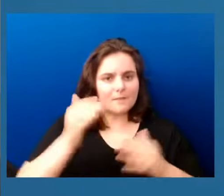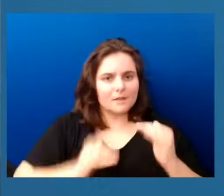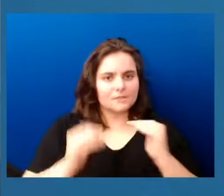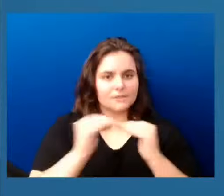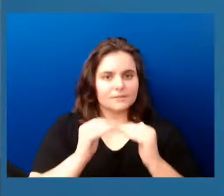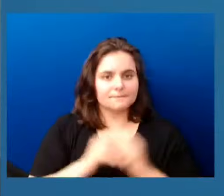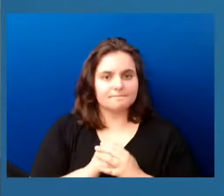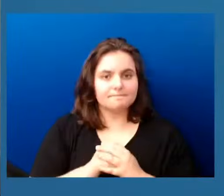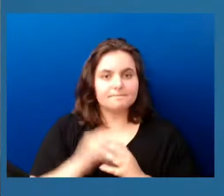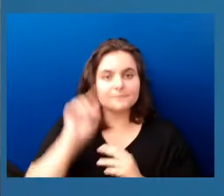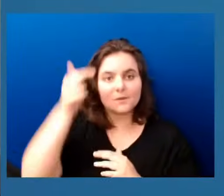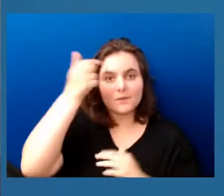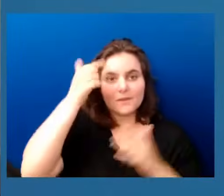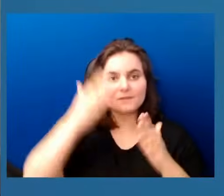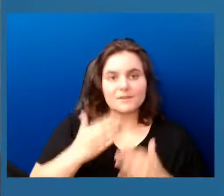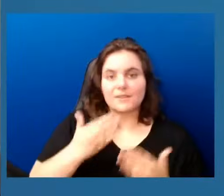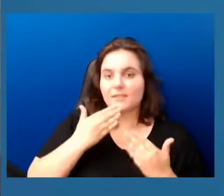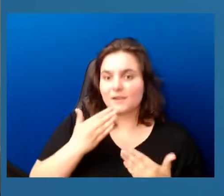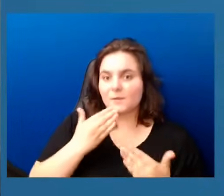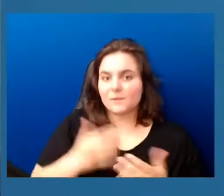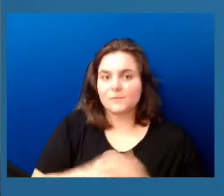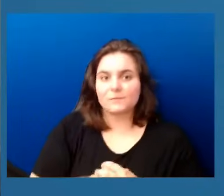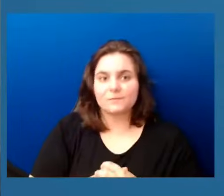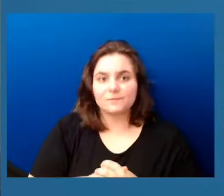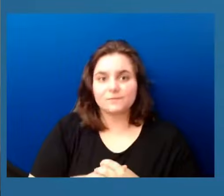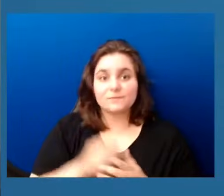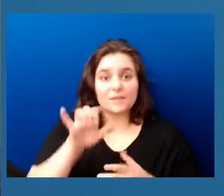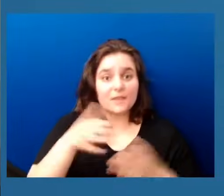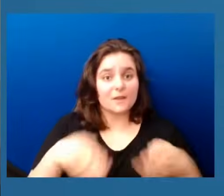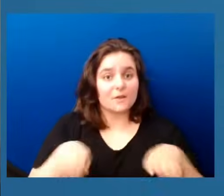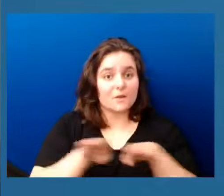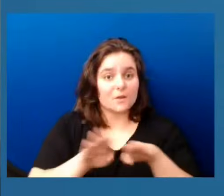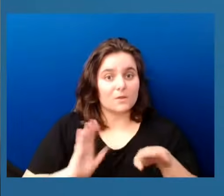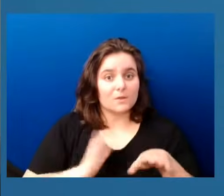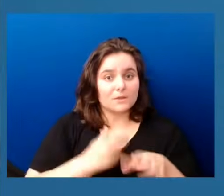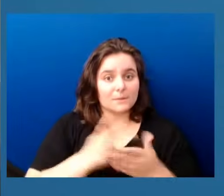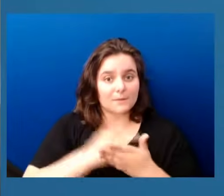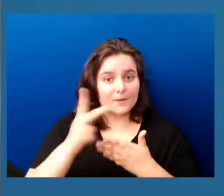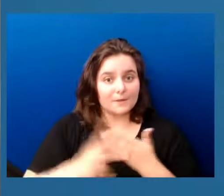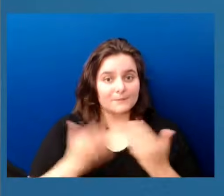That concludes our program. Thank you all for joining us today.